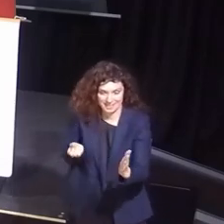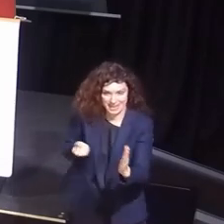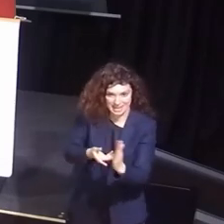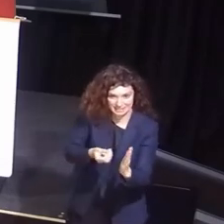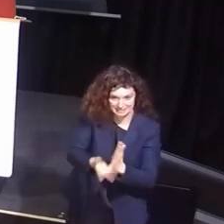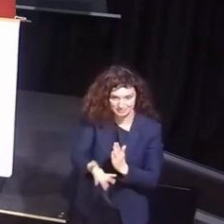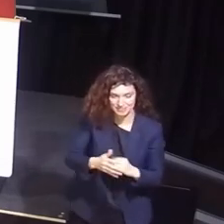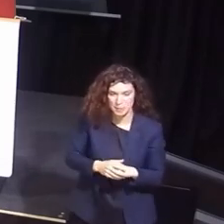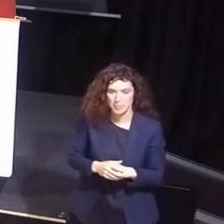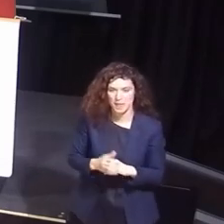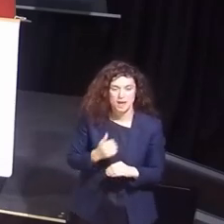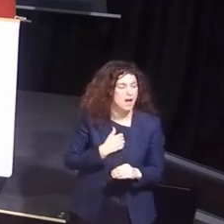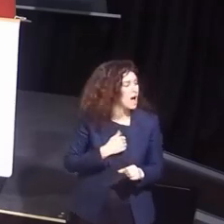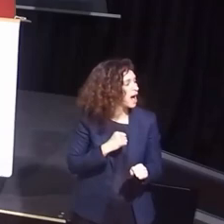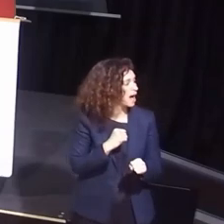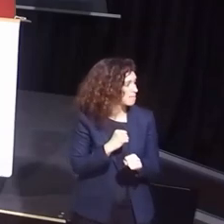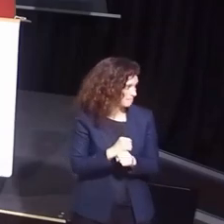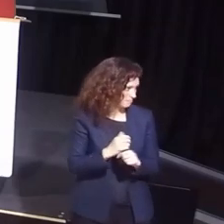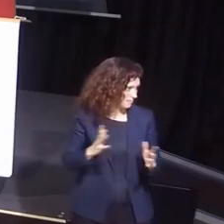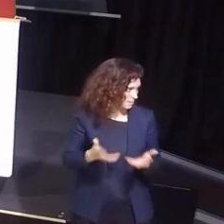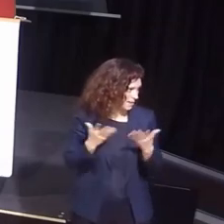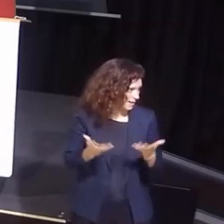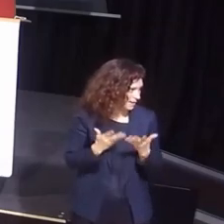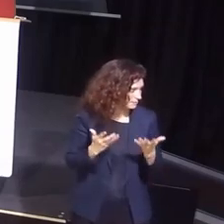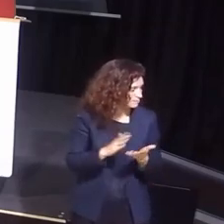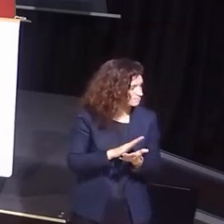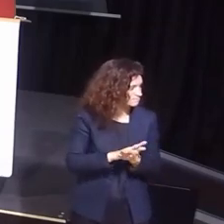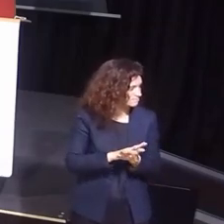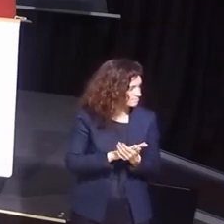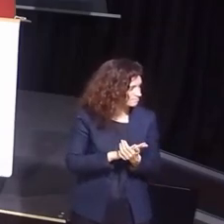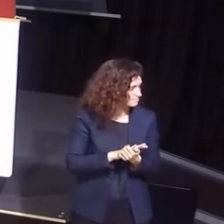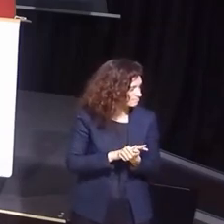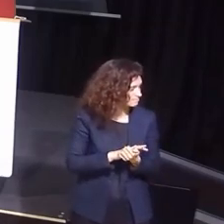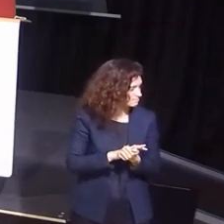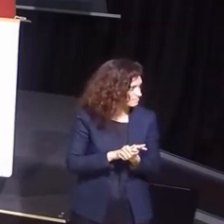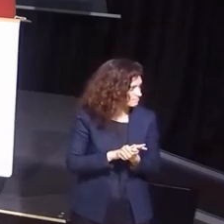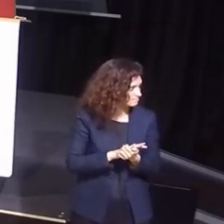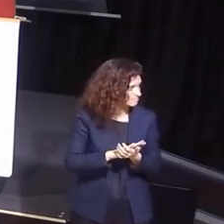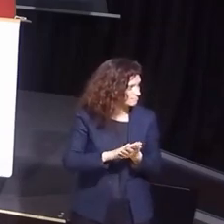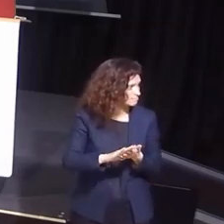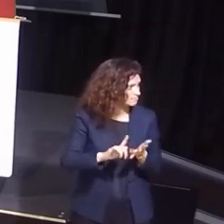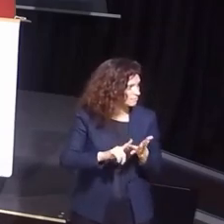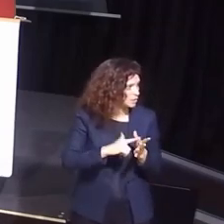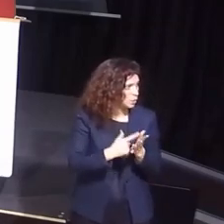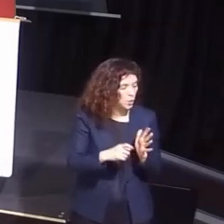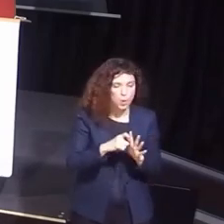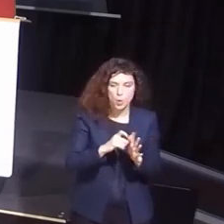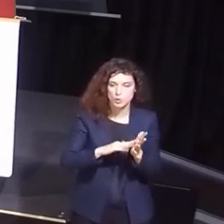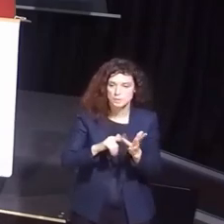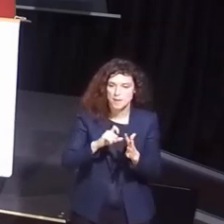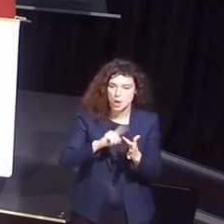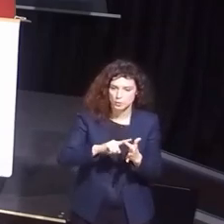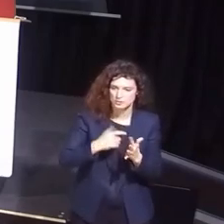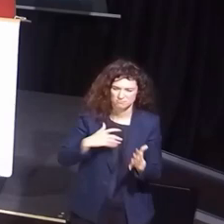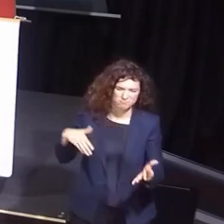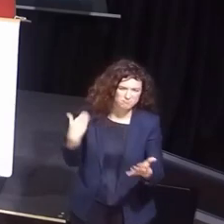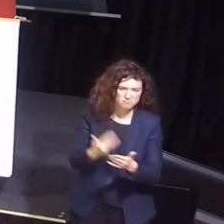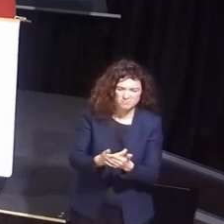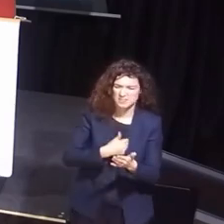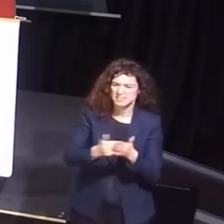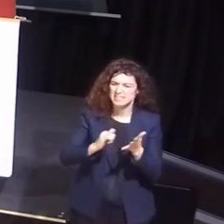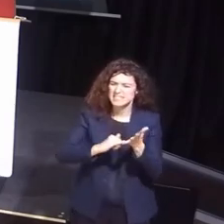I play Horde mode with my friends. Mm-hmm. And up until now, I've always played as a sniper. Because what would happen is if I